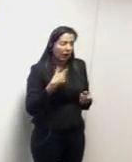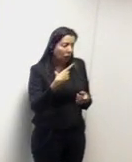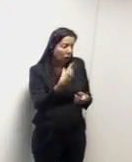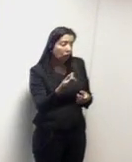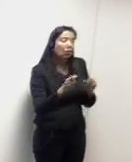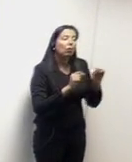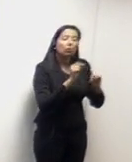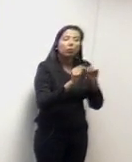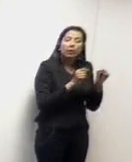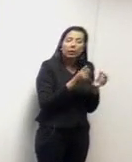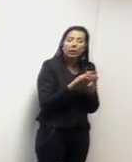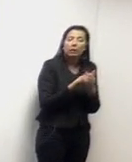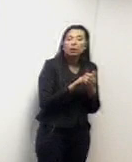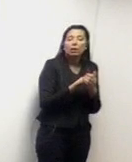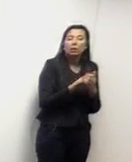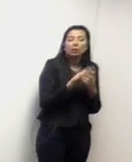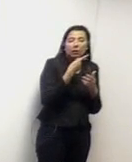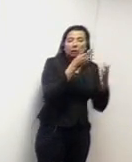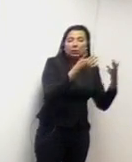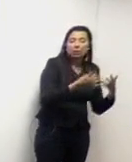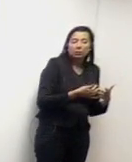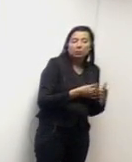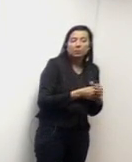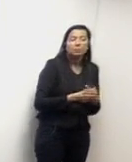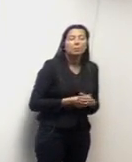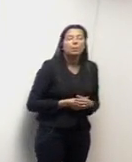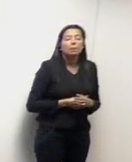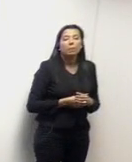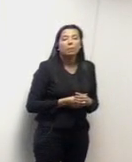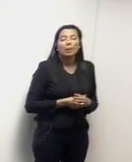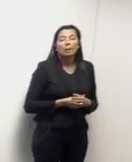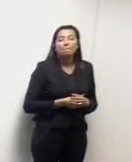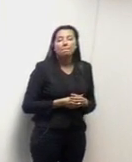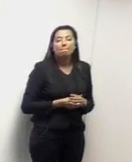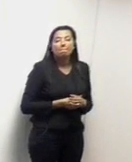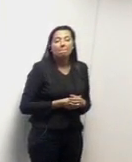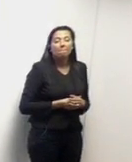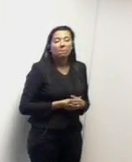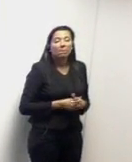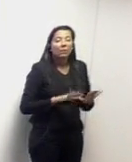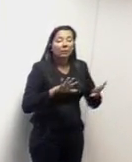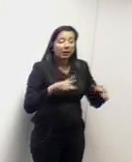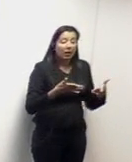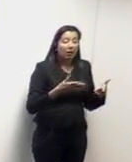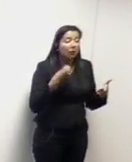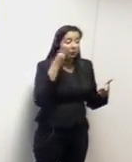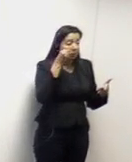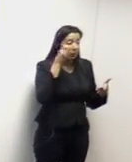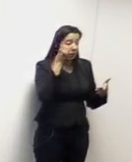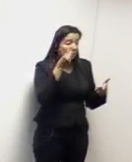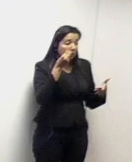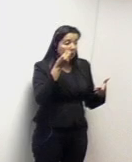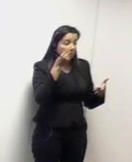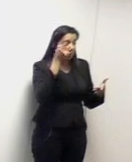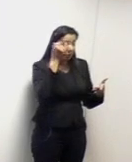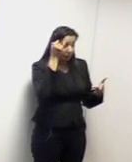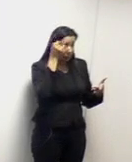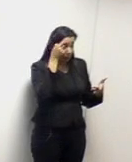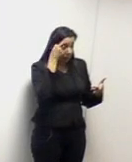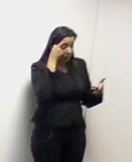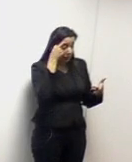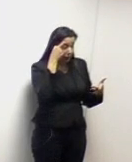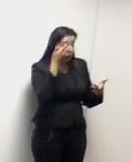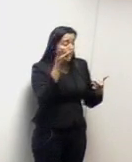so I won't spend much time. The key aspects of systems thinking are behavior over time. We are concerned